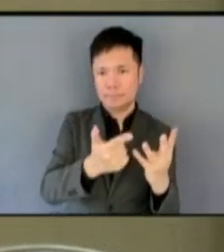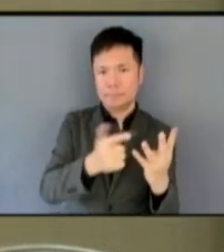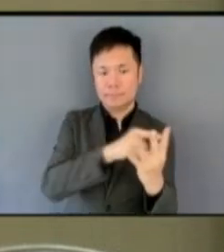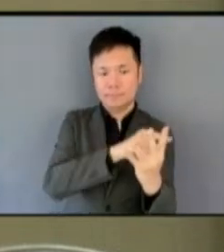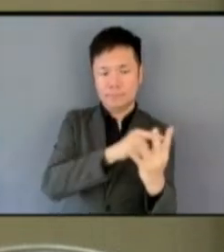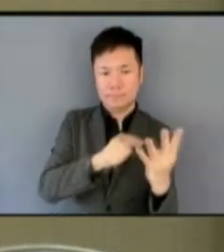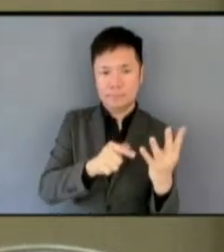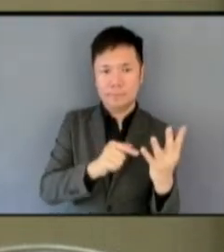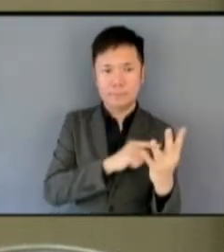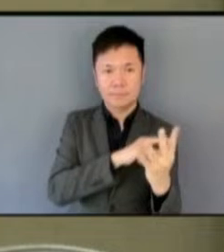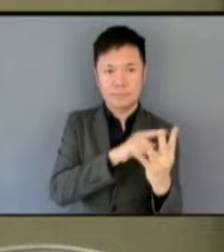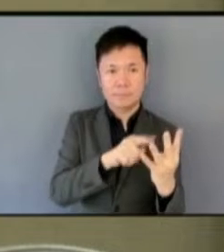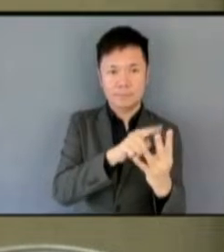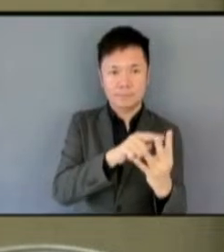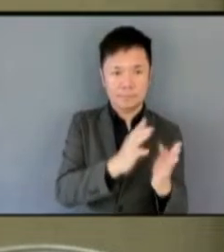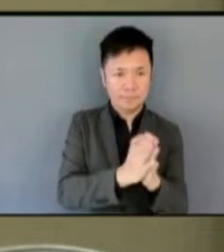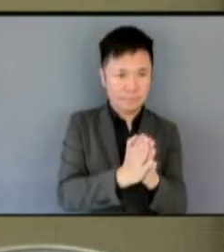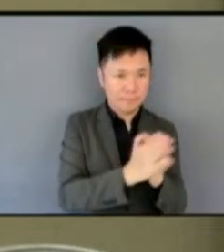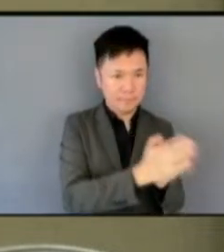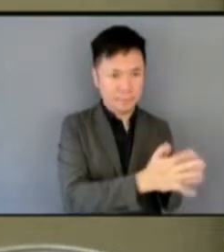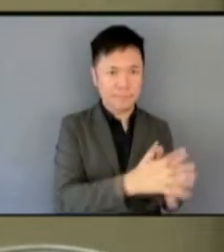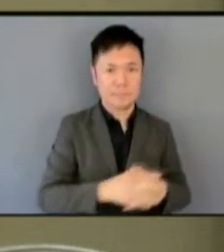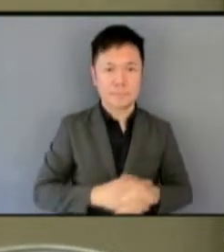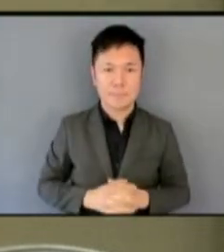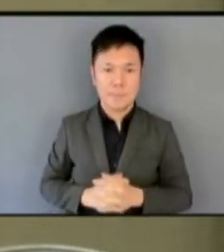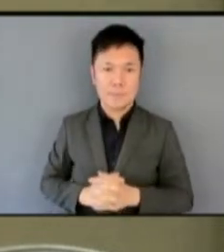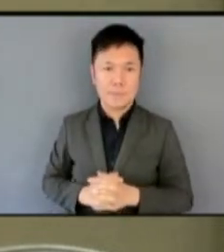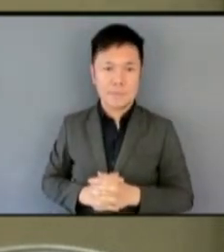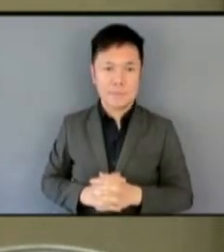panelists. Over to you.